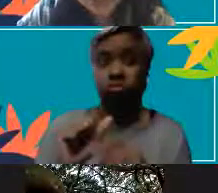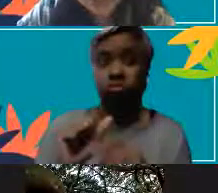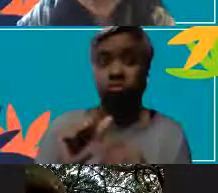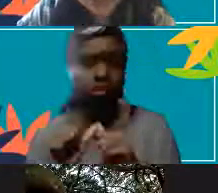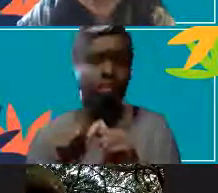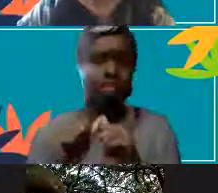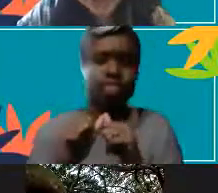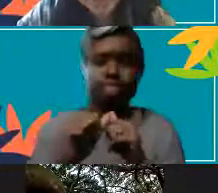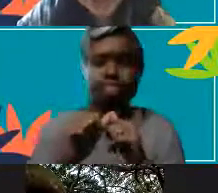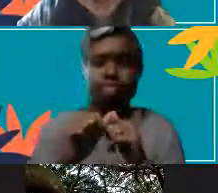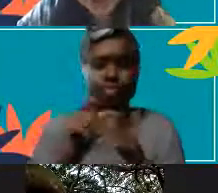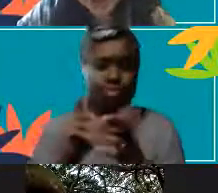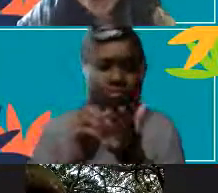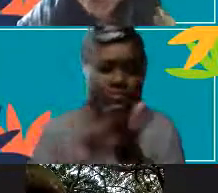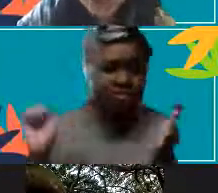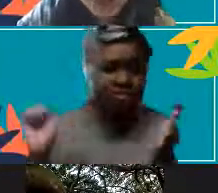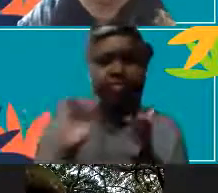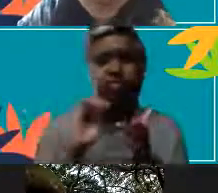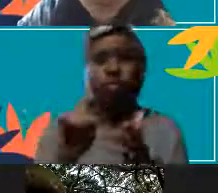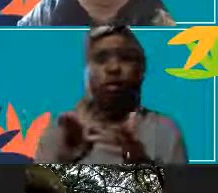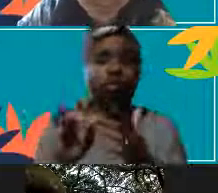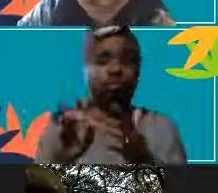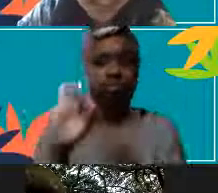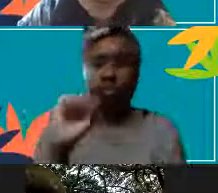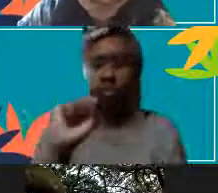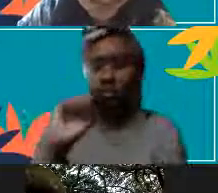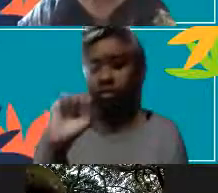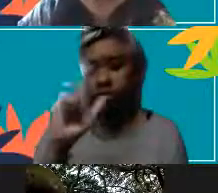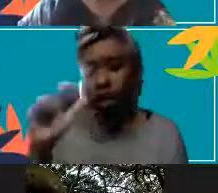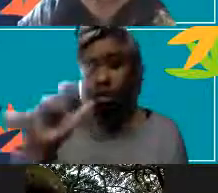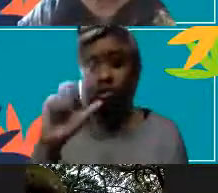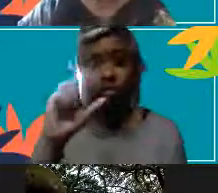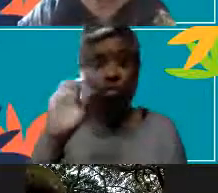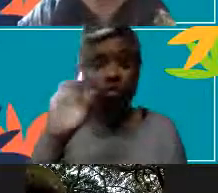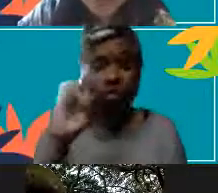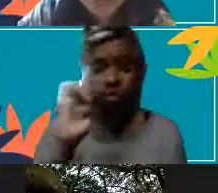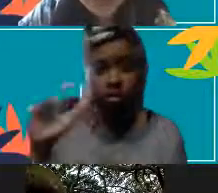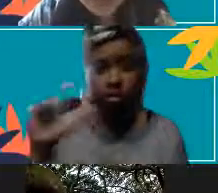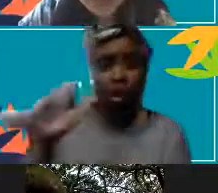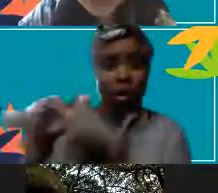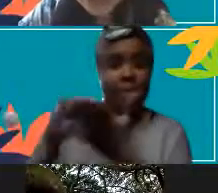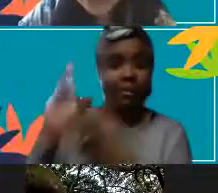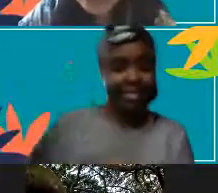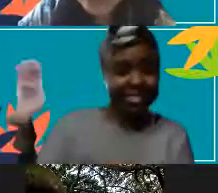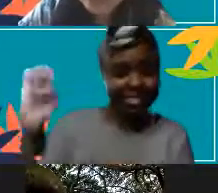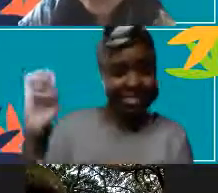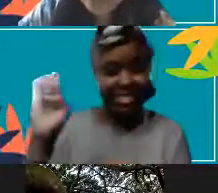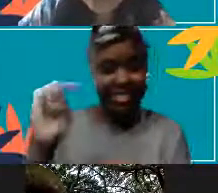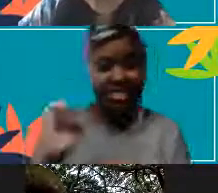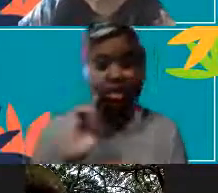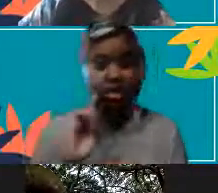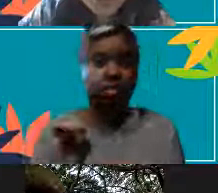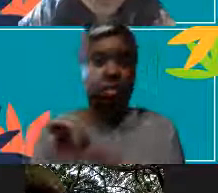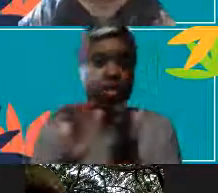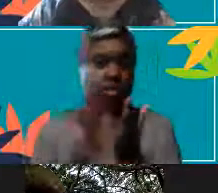extractive interests for fossil fuels like we see in the Middle East, while also exporting and exacerbating